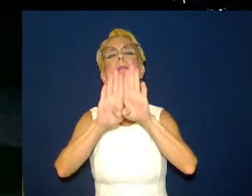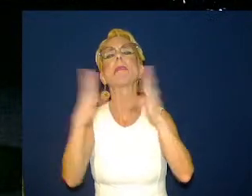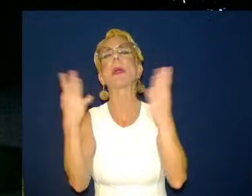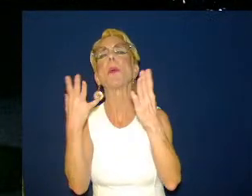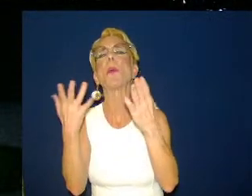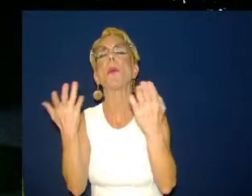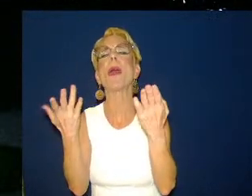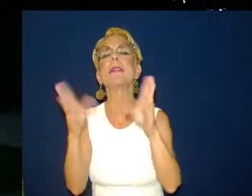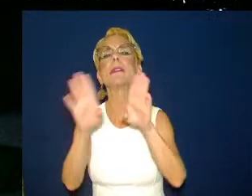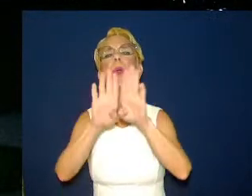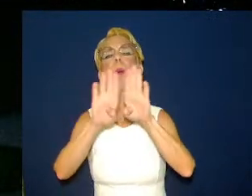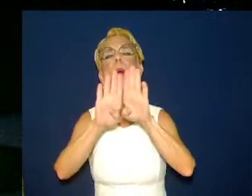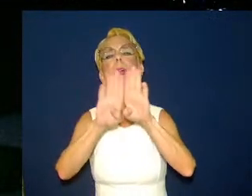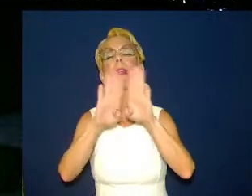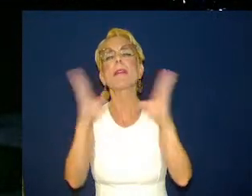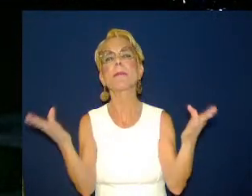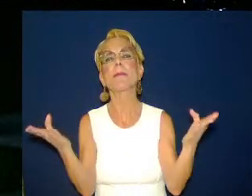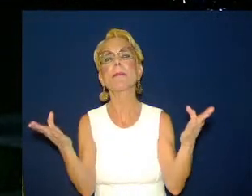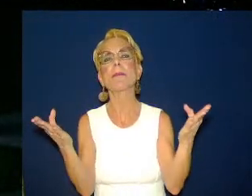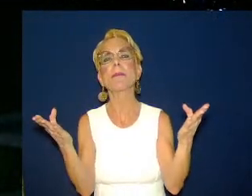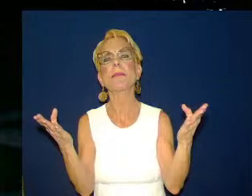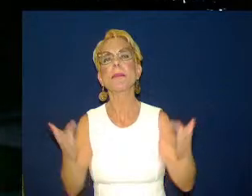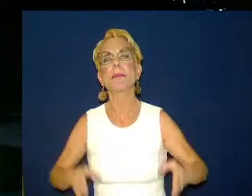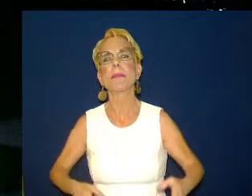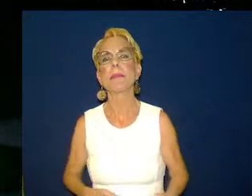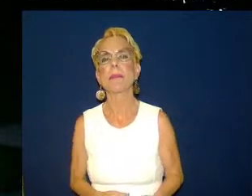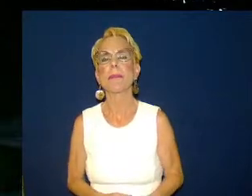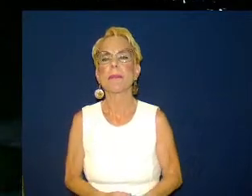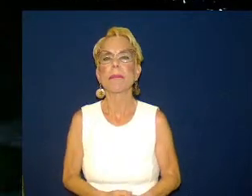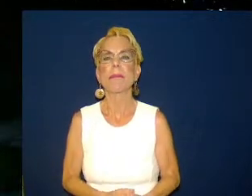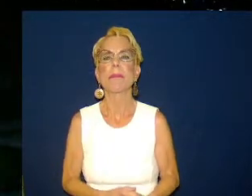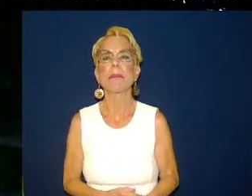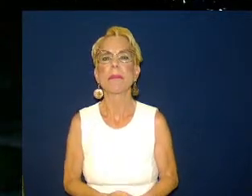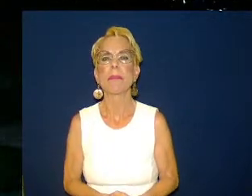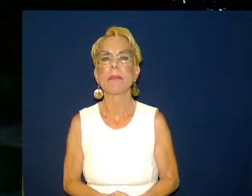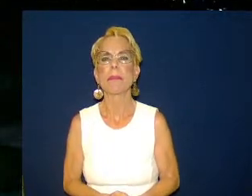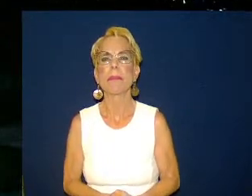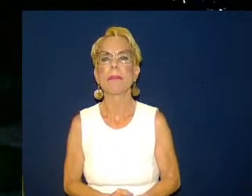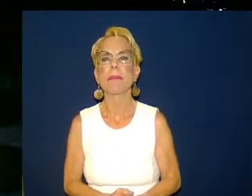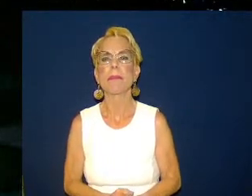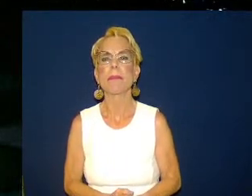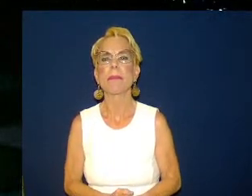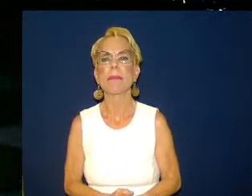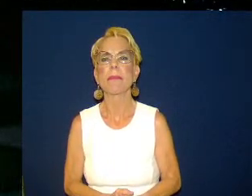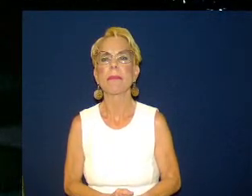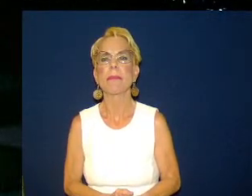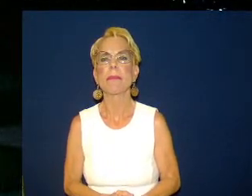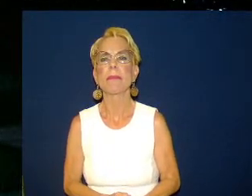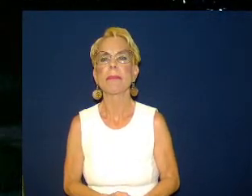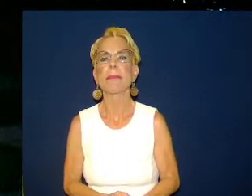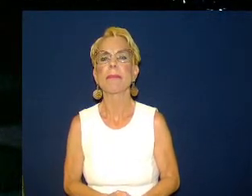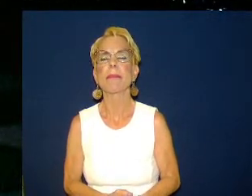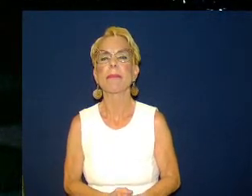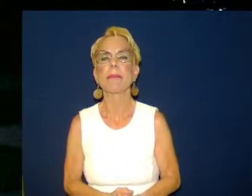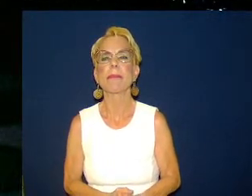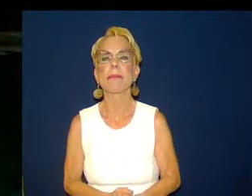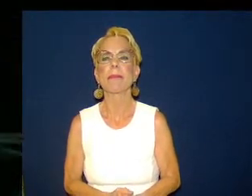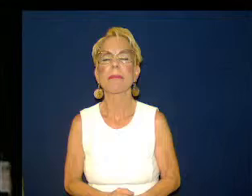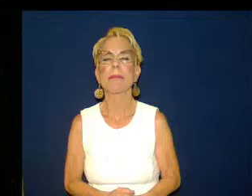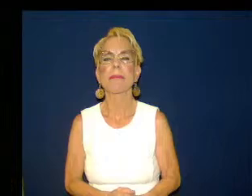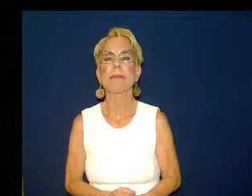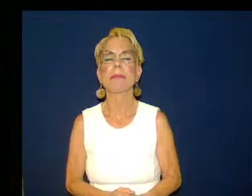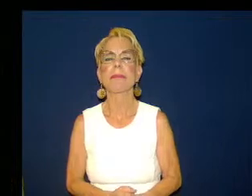I'm going to take a guess at it. Knowing that Jesus is all about winning people to the